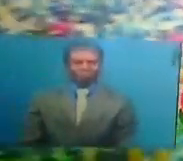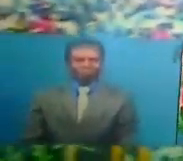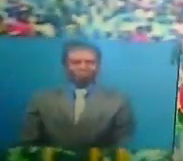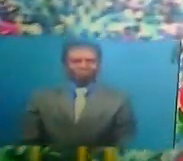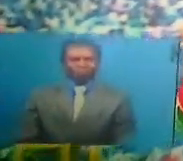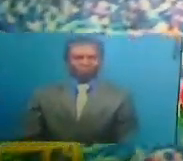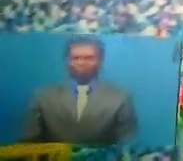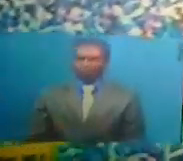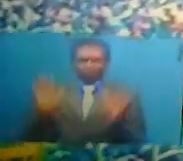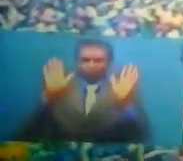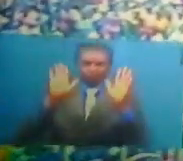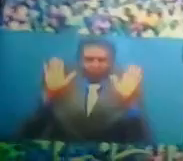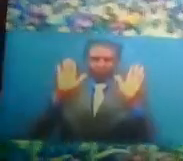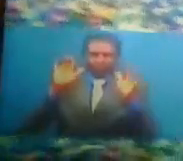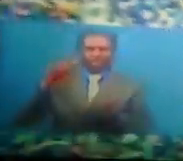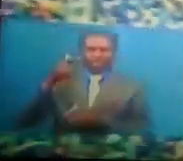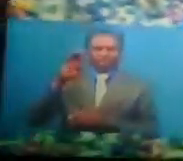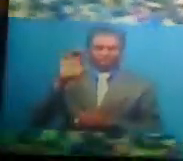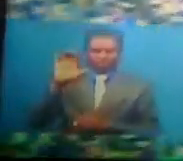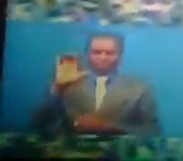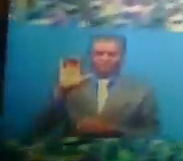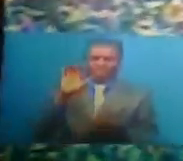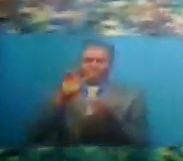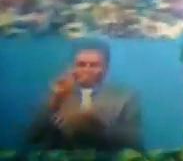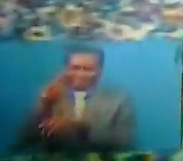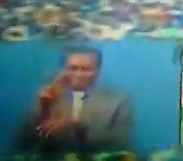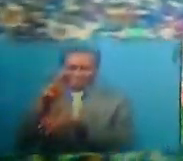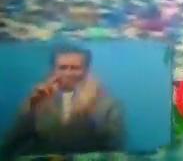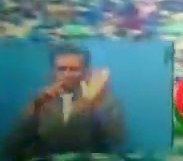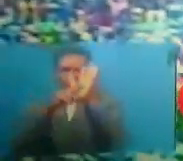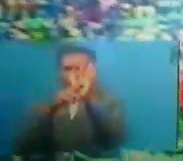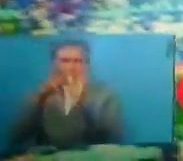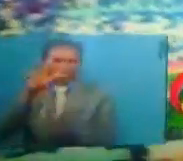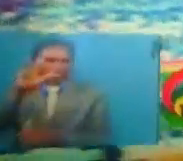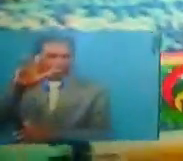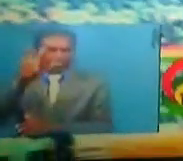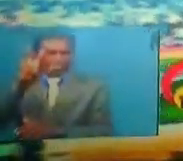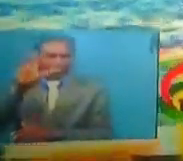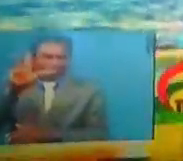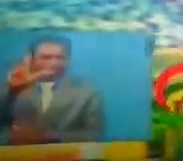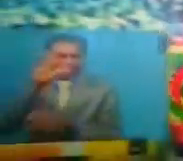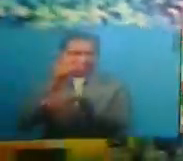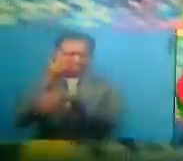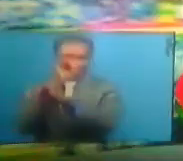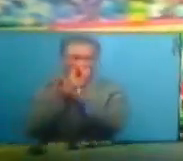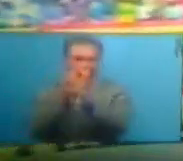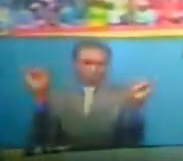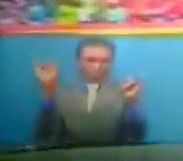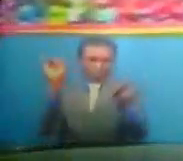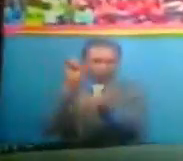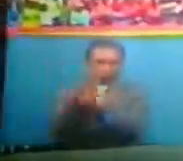This is GBC's coverage of the 63rd Independence Parade